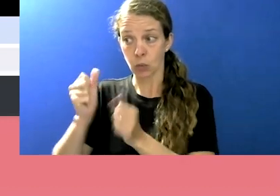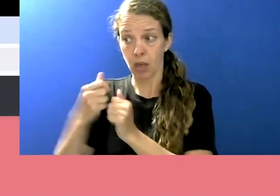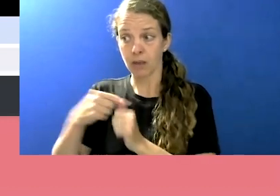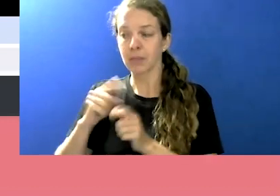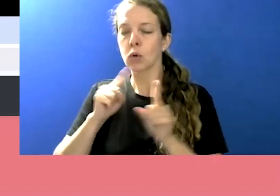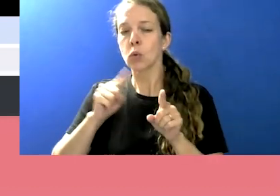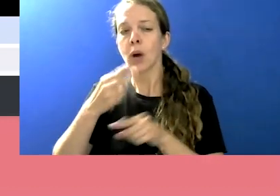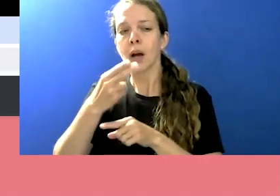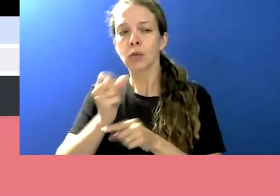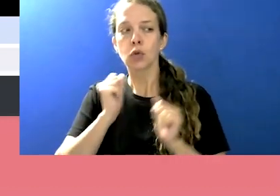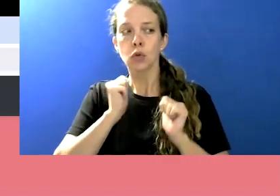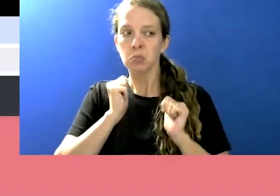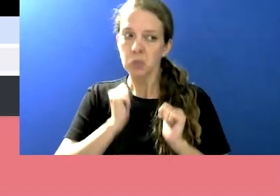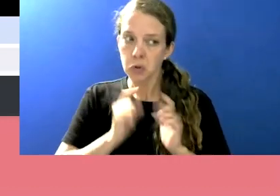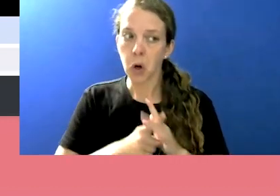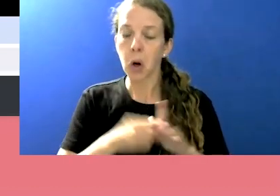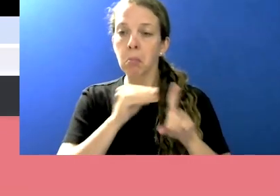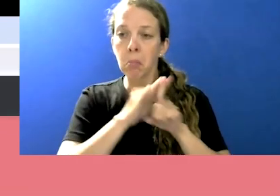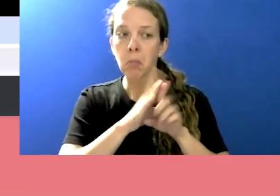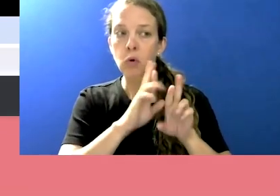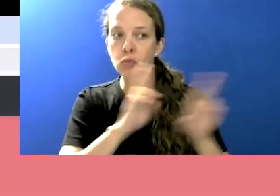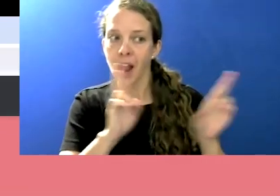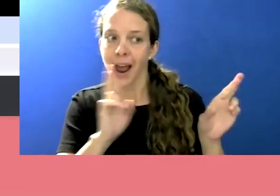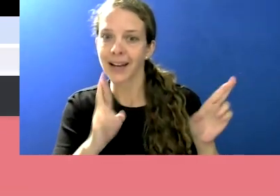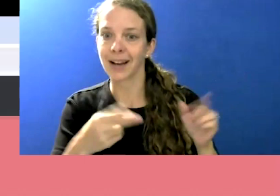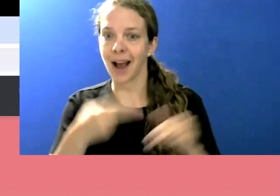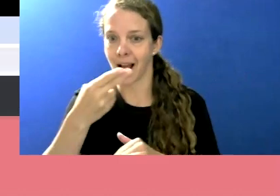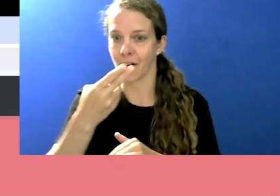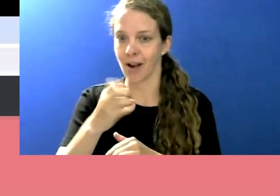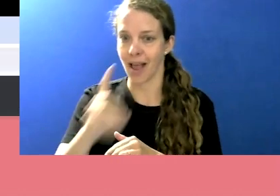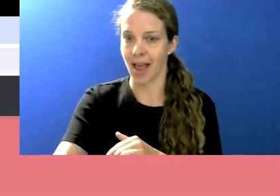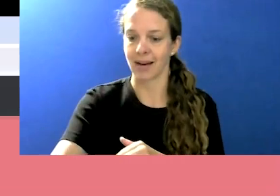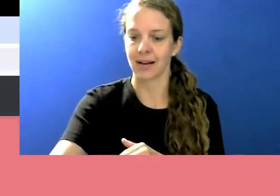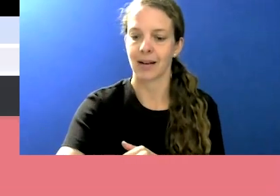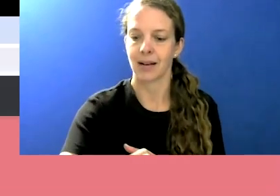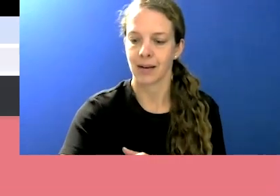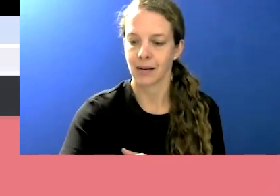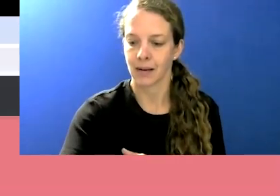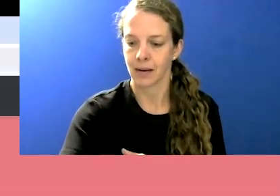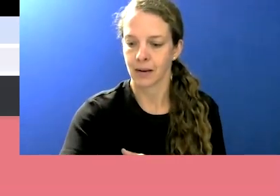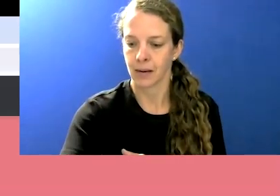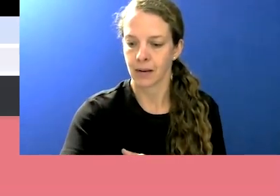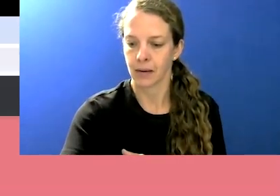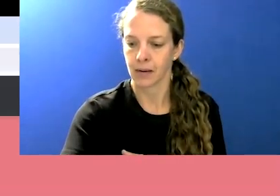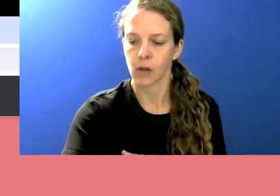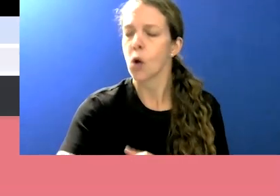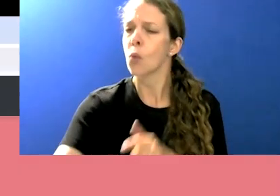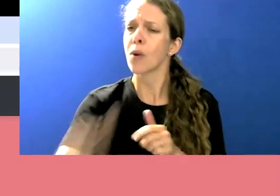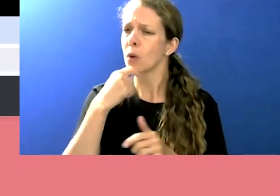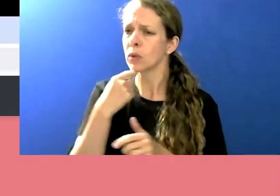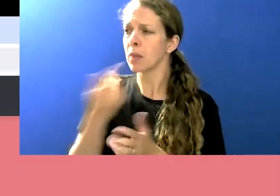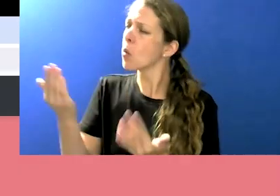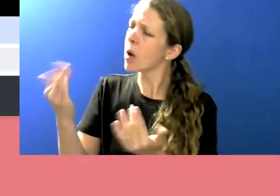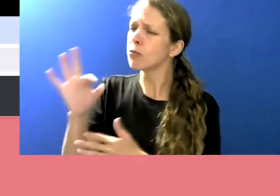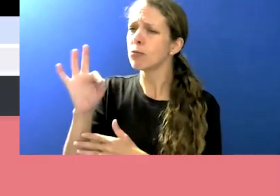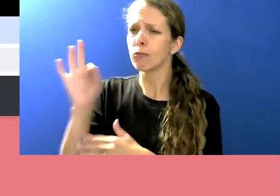to start prepping students up to kind of exposing to higher education. We don't necessarily tell them like, oh, come to Fresno City. Like we don't promote that. We